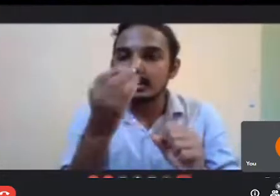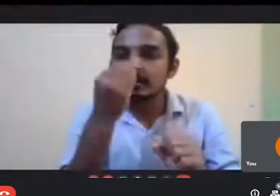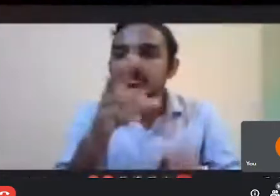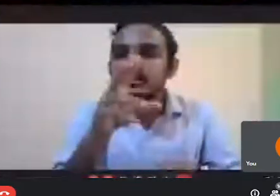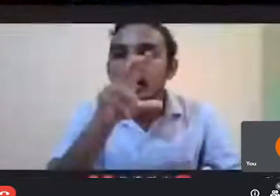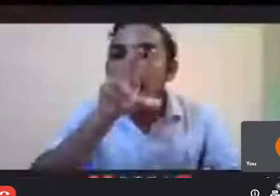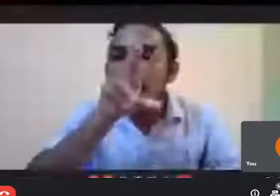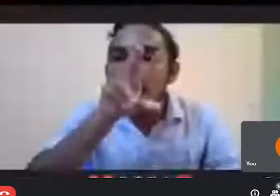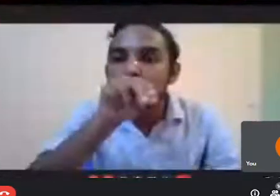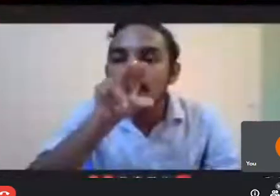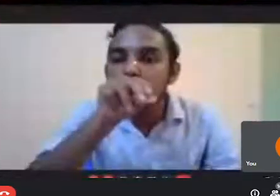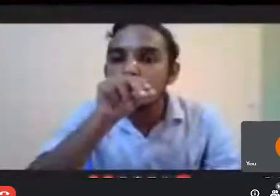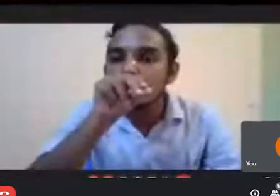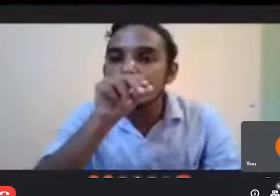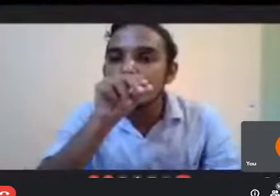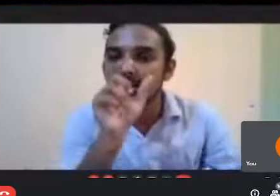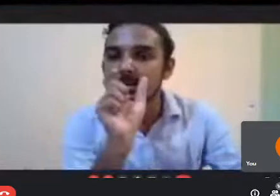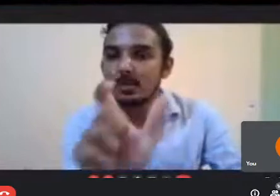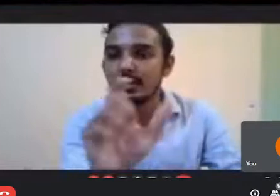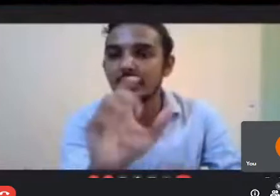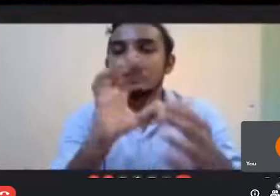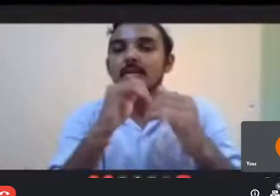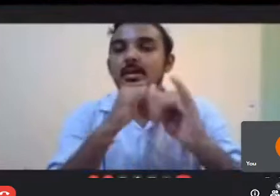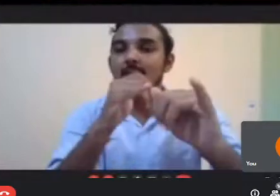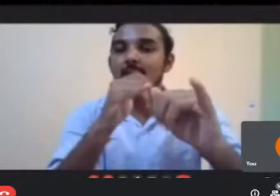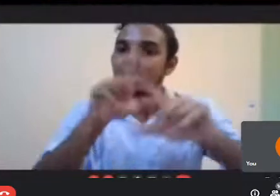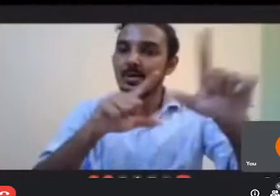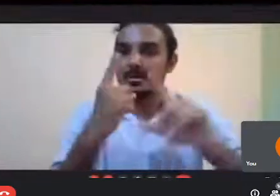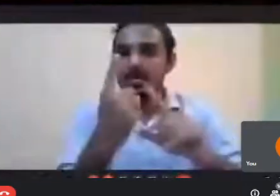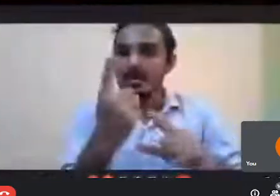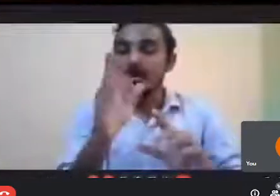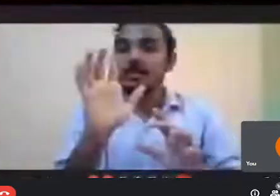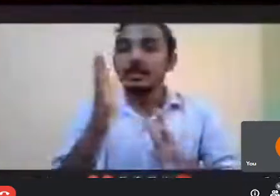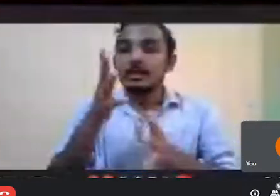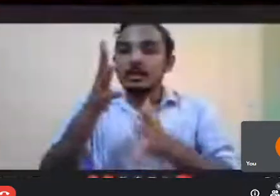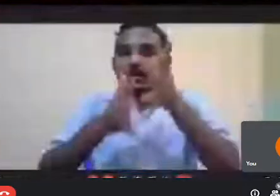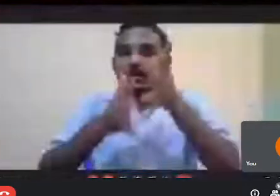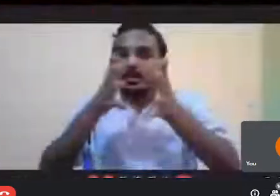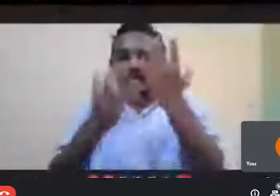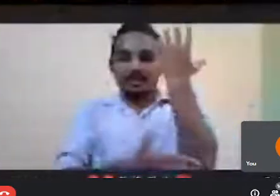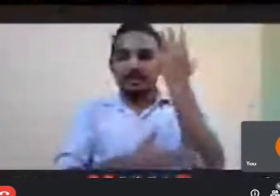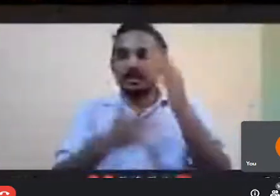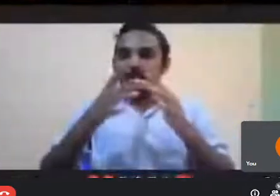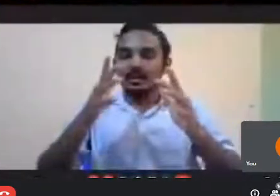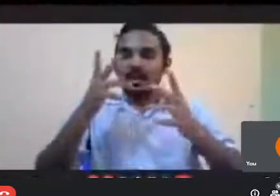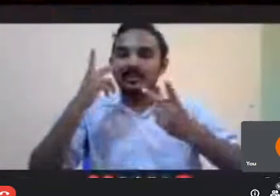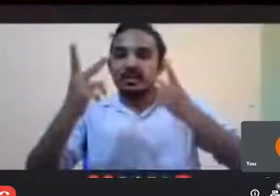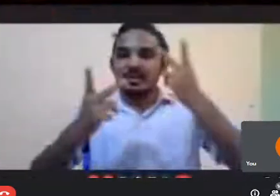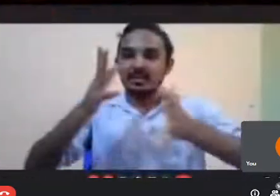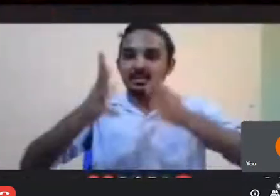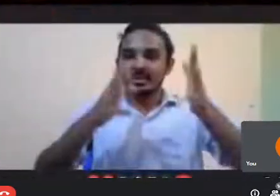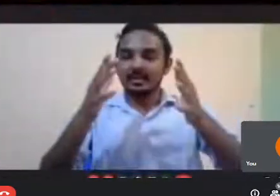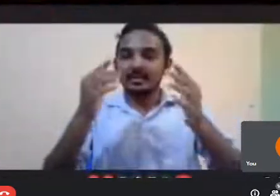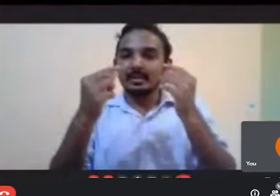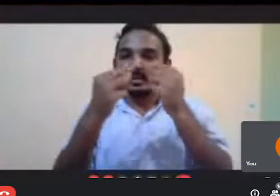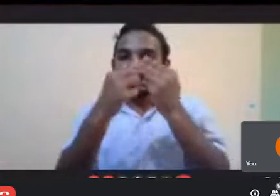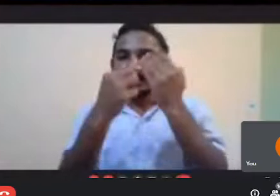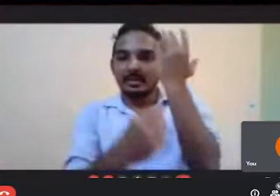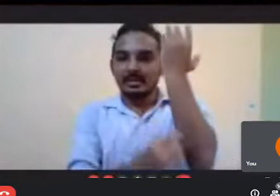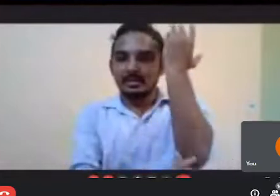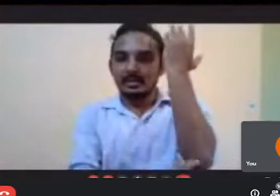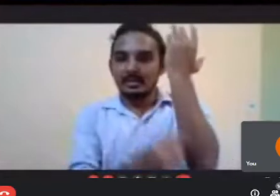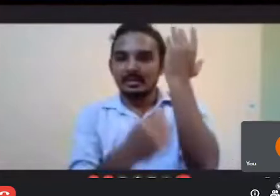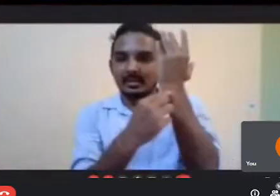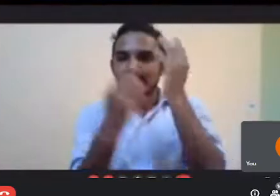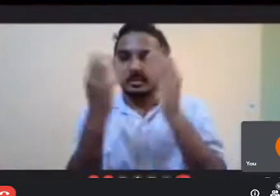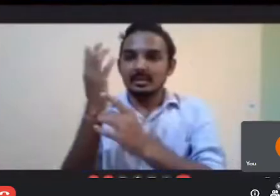not an easy technology, because the spoken language, yeah, it is you not know, the easy. modality. I'm sorry, ma'am. He's just give him time to finish up.